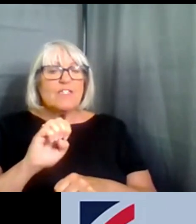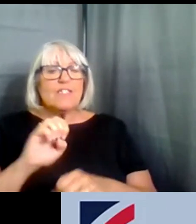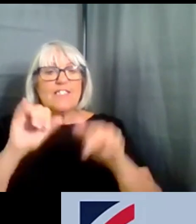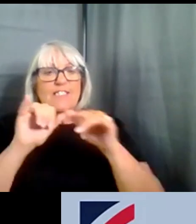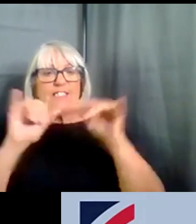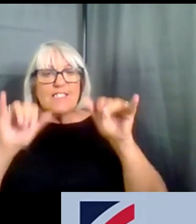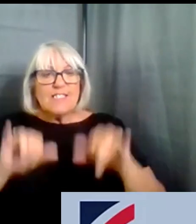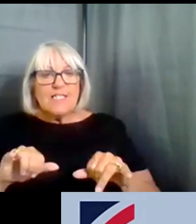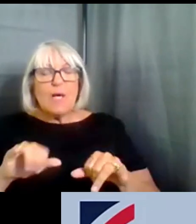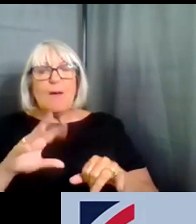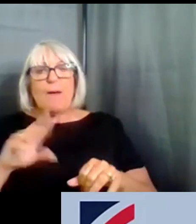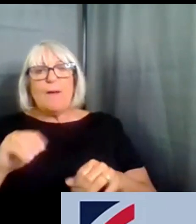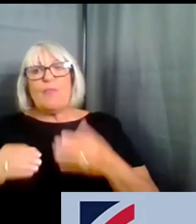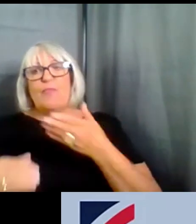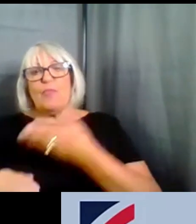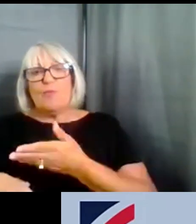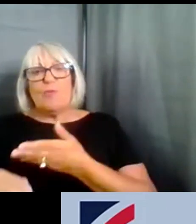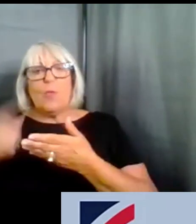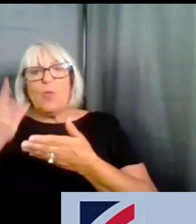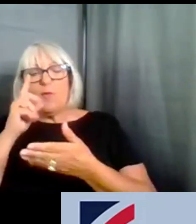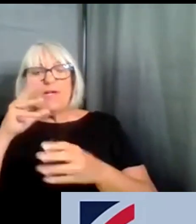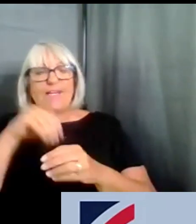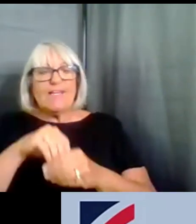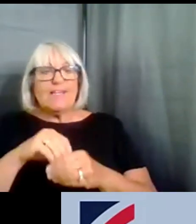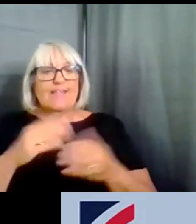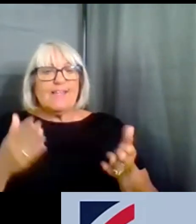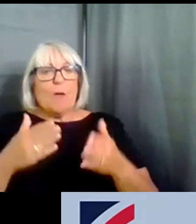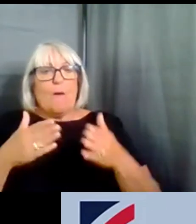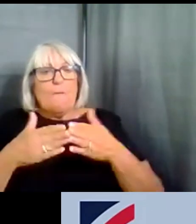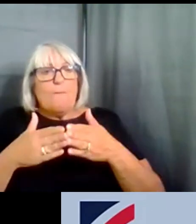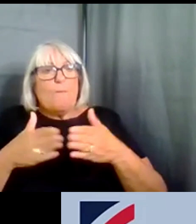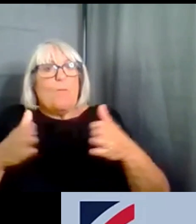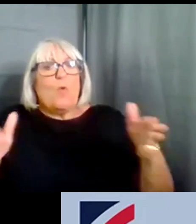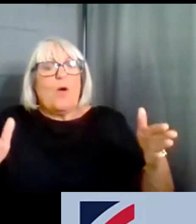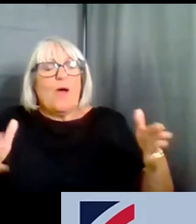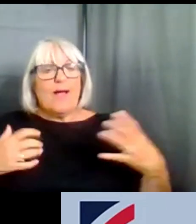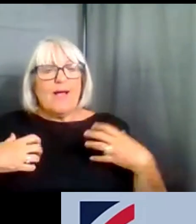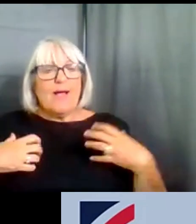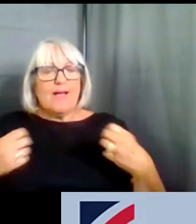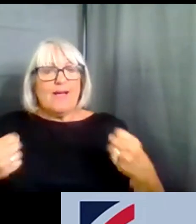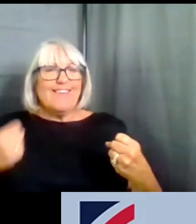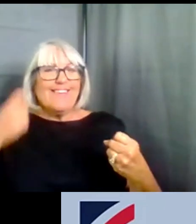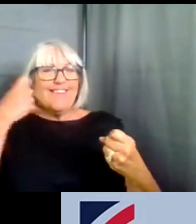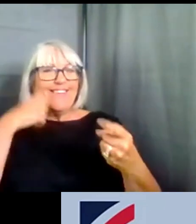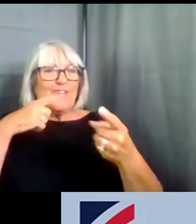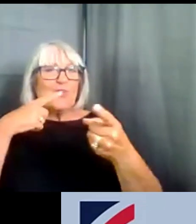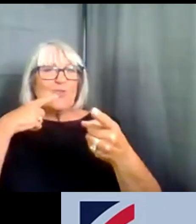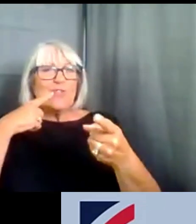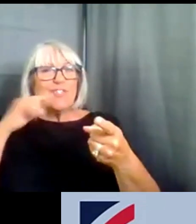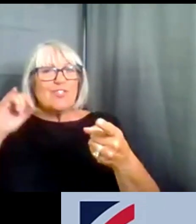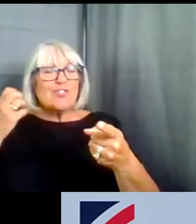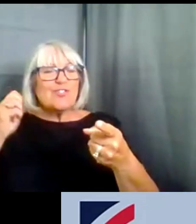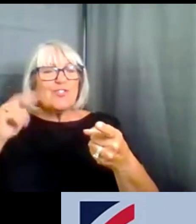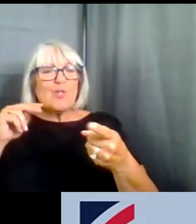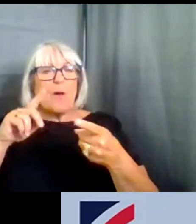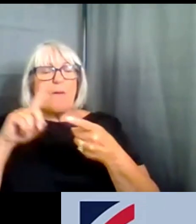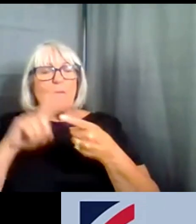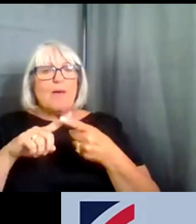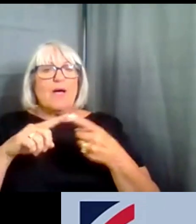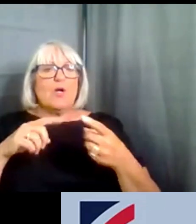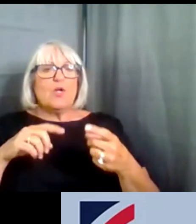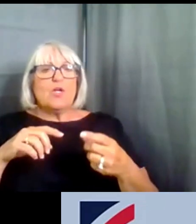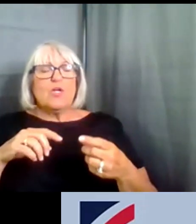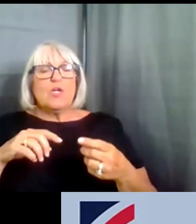and the broader healthcare conversation. I think we've mentioned the term, the intersection, Jen, you might have around the social determinants of health